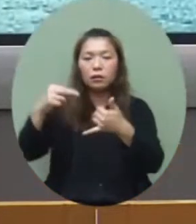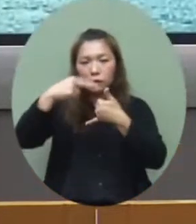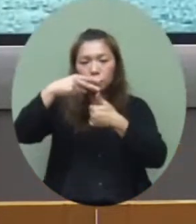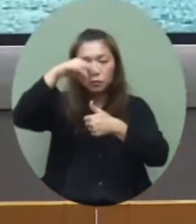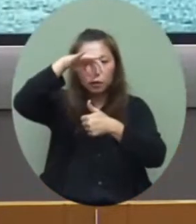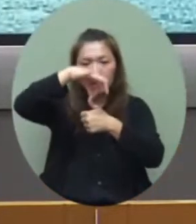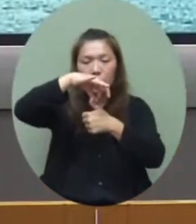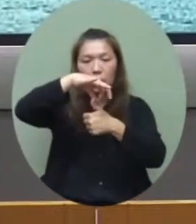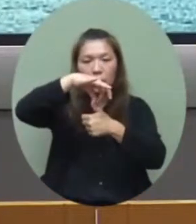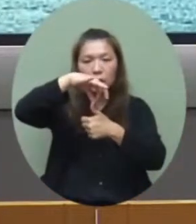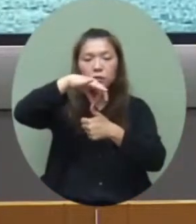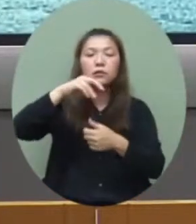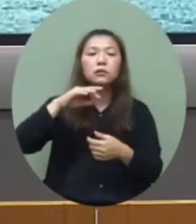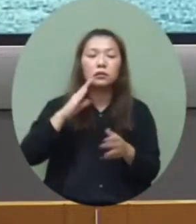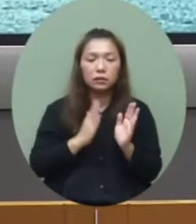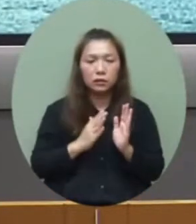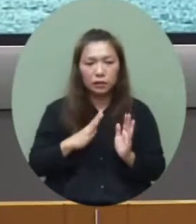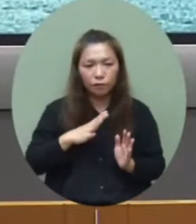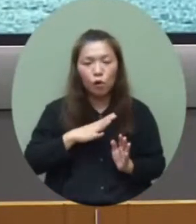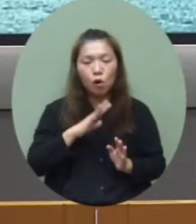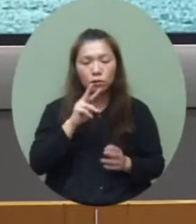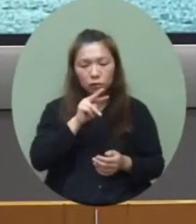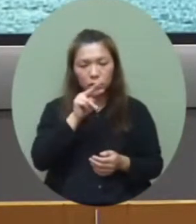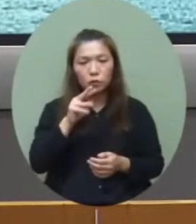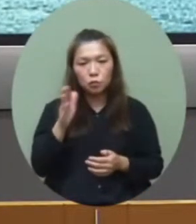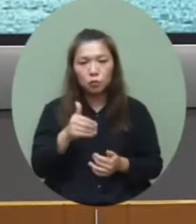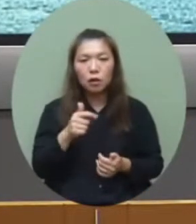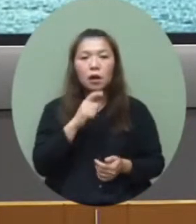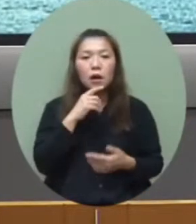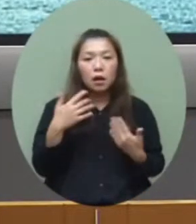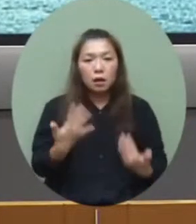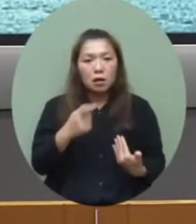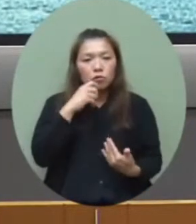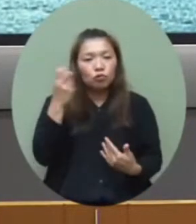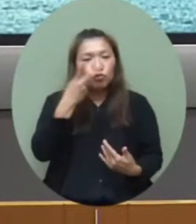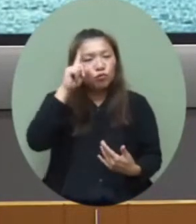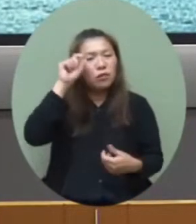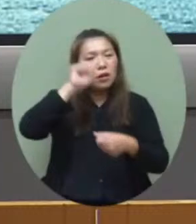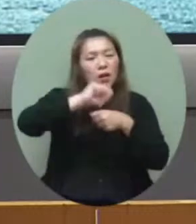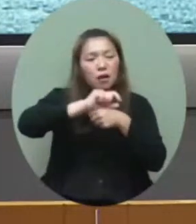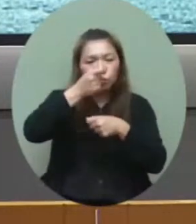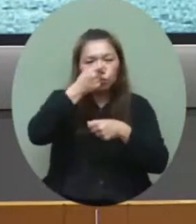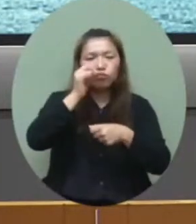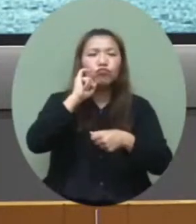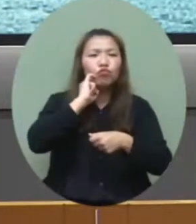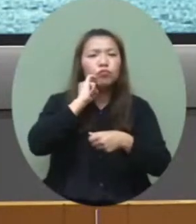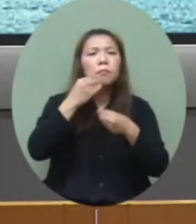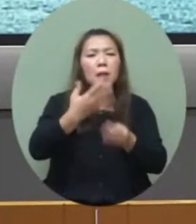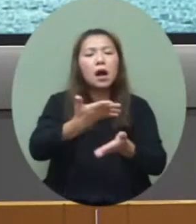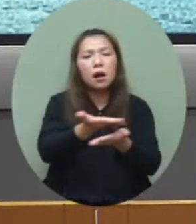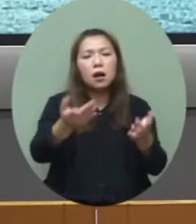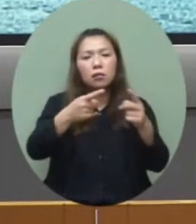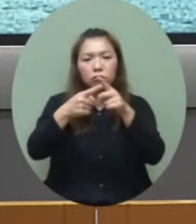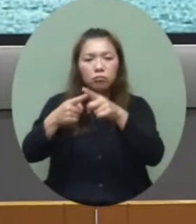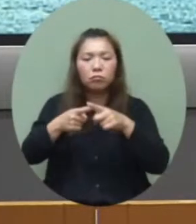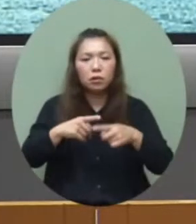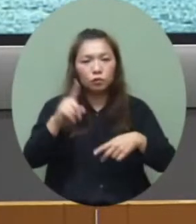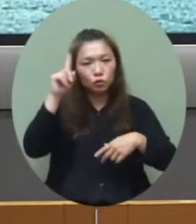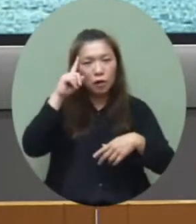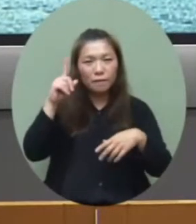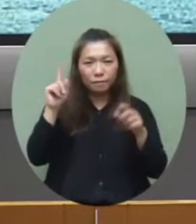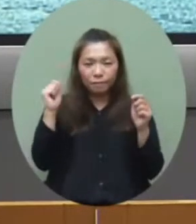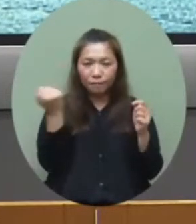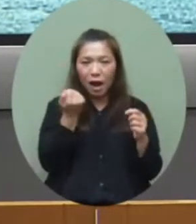I think the relevant department would keep in view the situation of testing